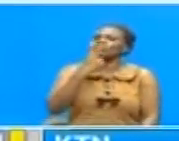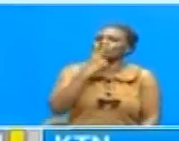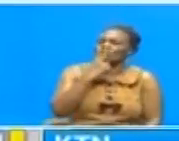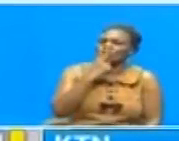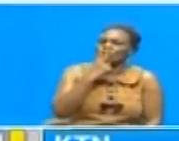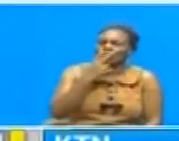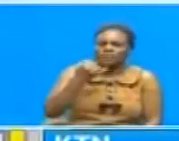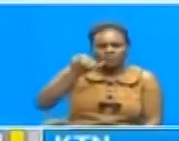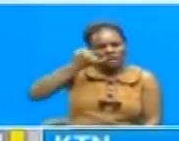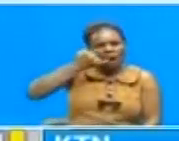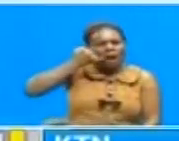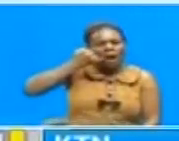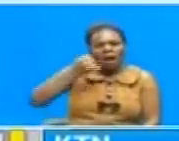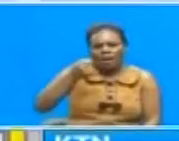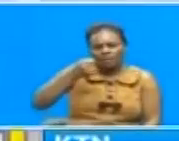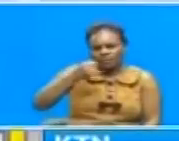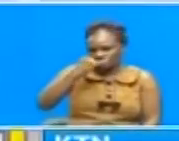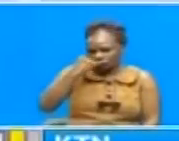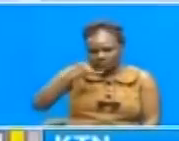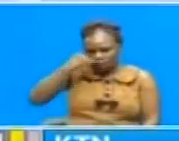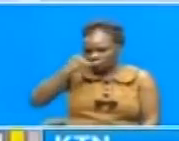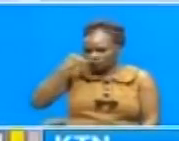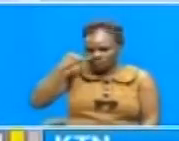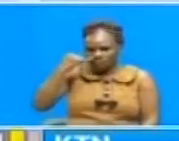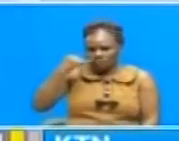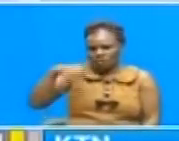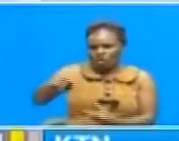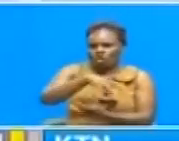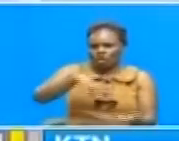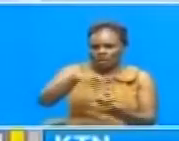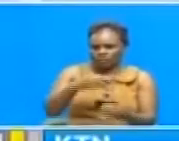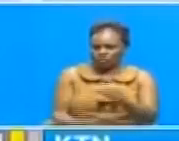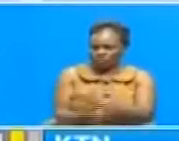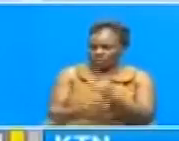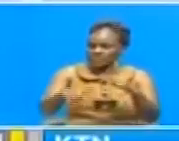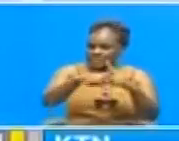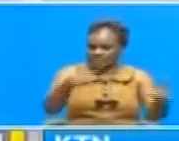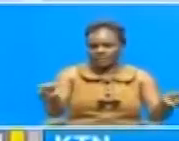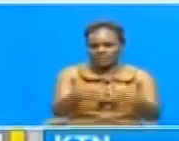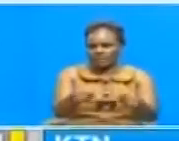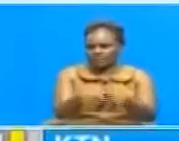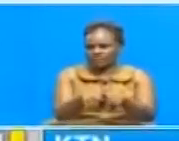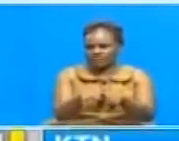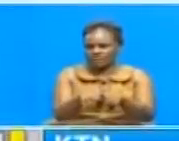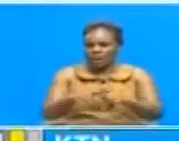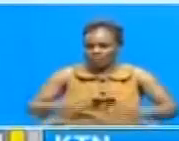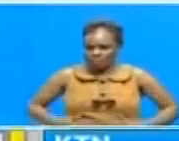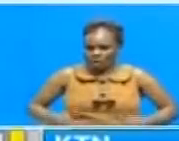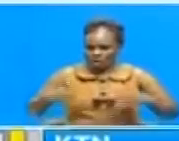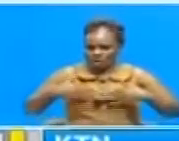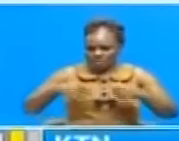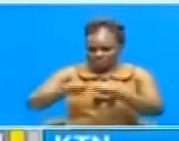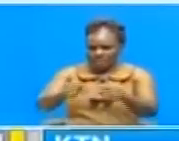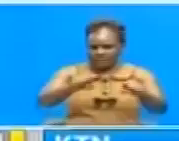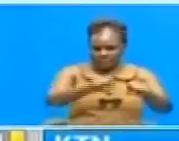it, you know, they intimidate, they corrupt, and they even kill. They destroy body